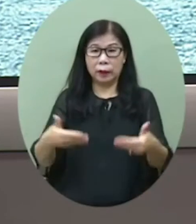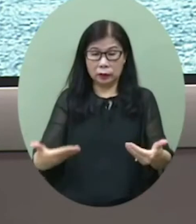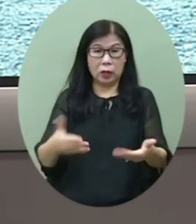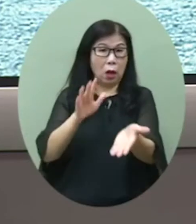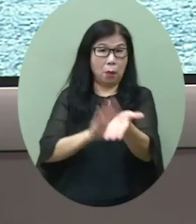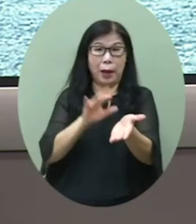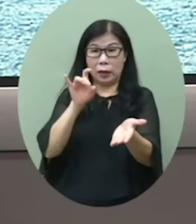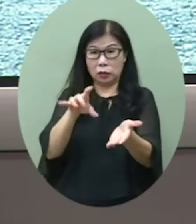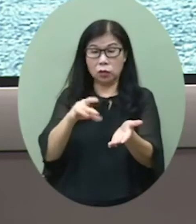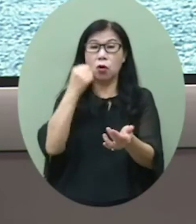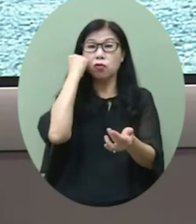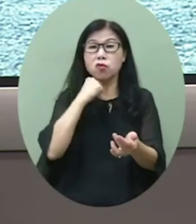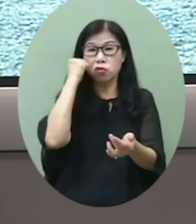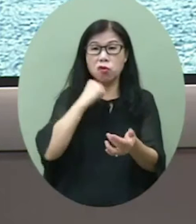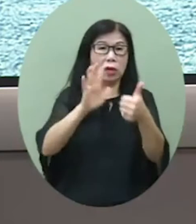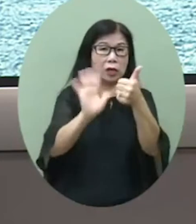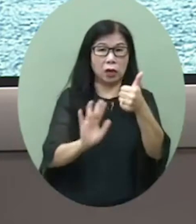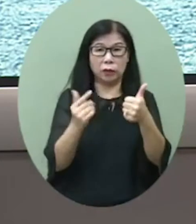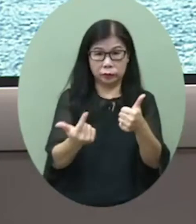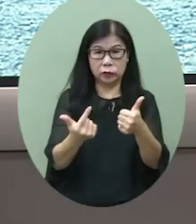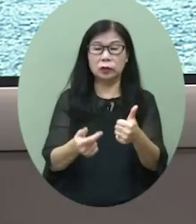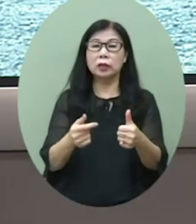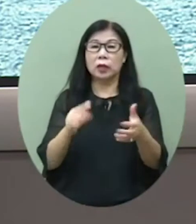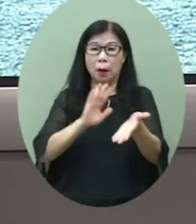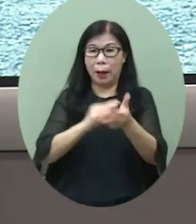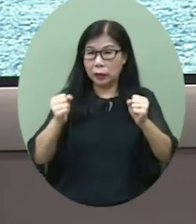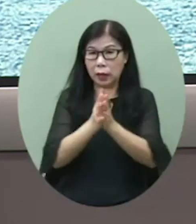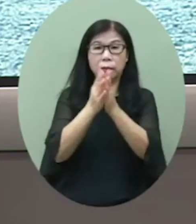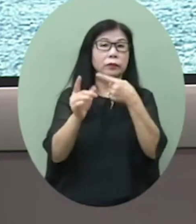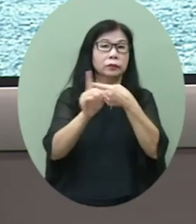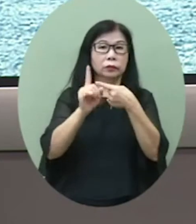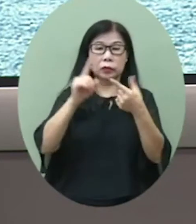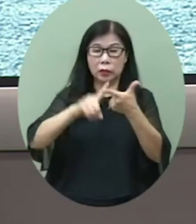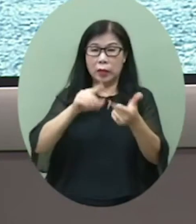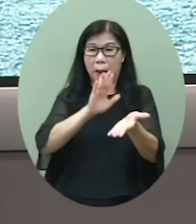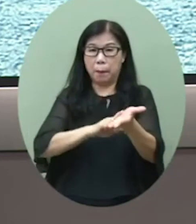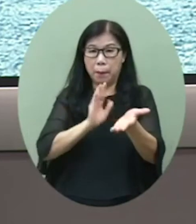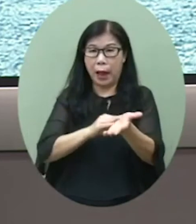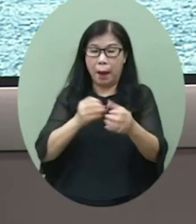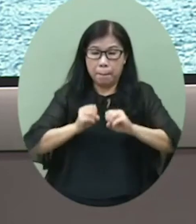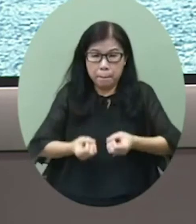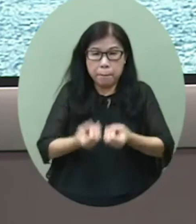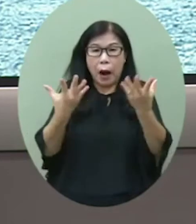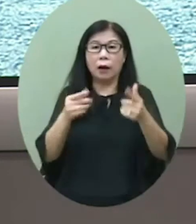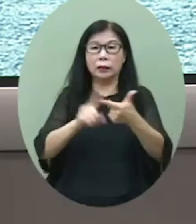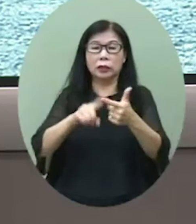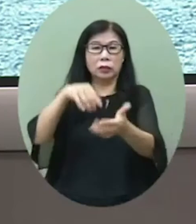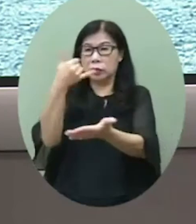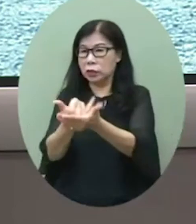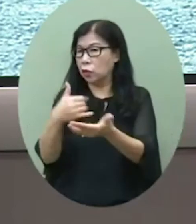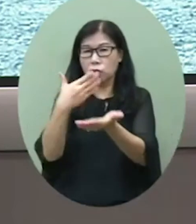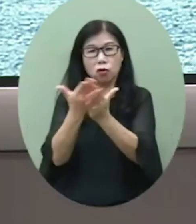the right place, and also to do training. It will be a major challenge. And also, the fifth consideration is that this